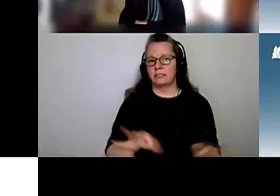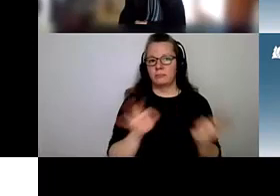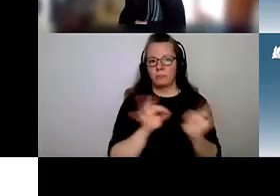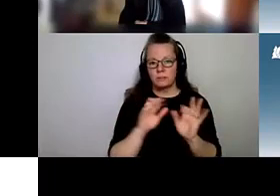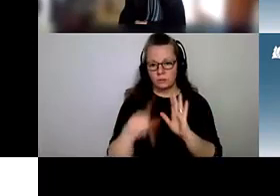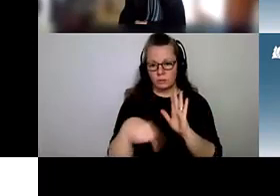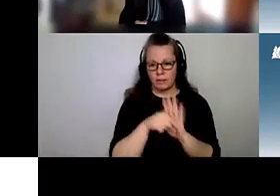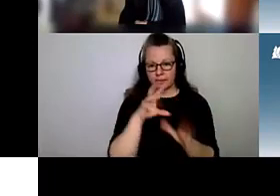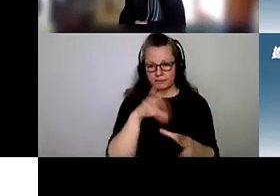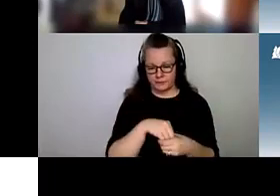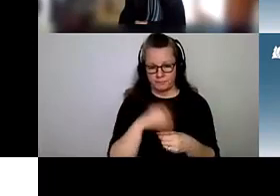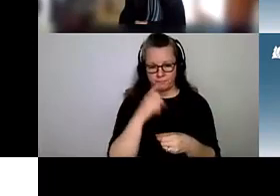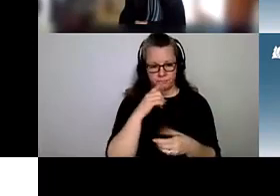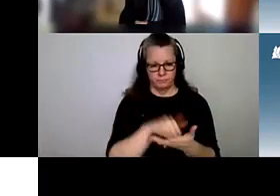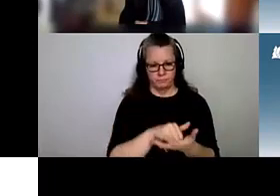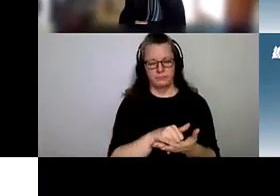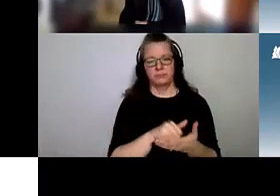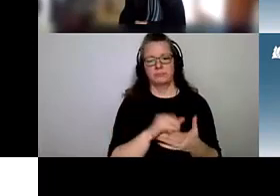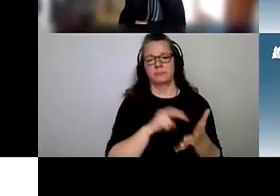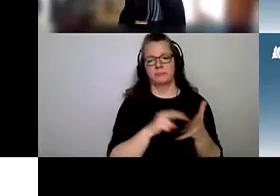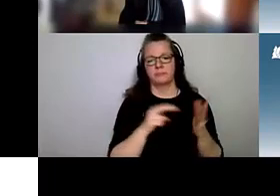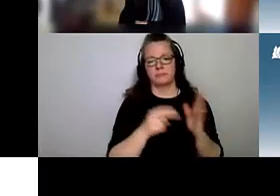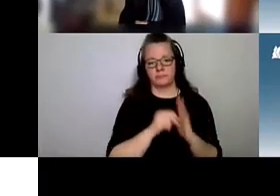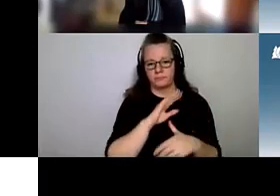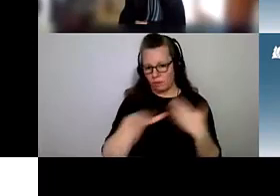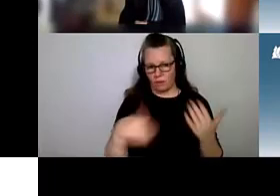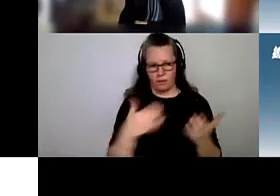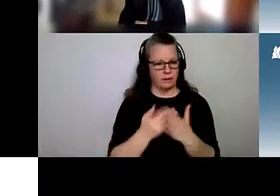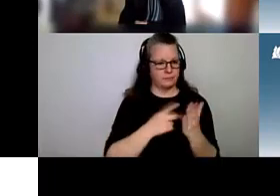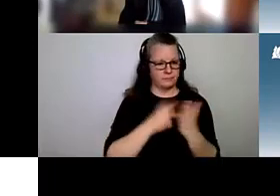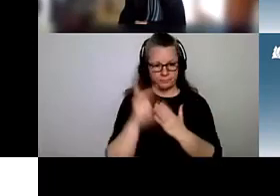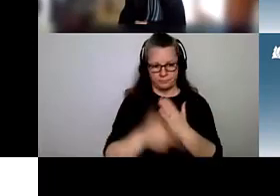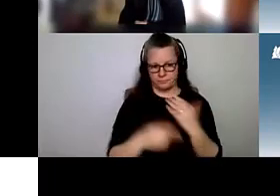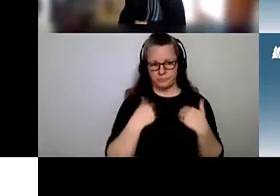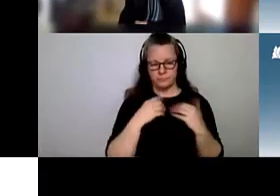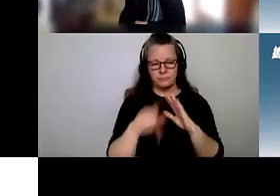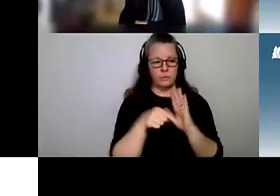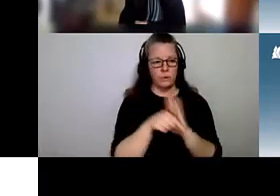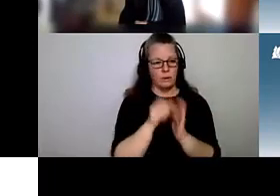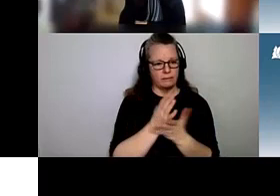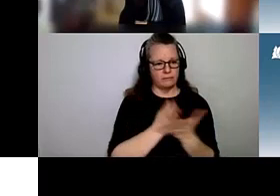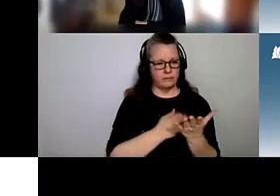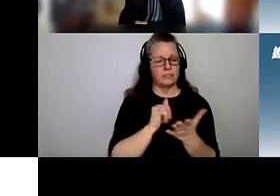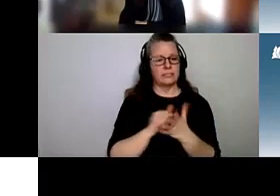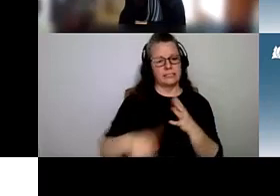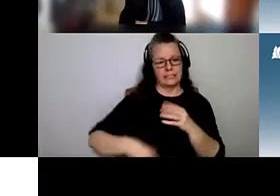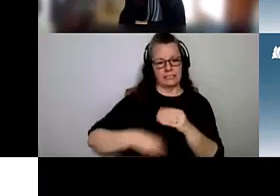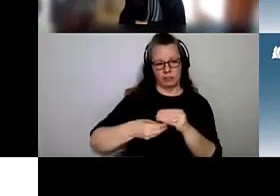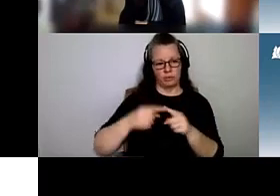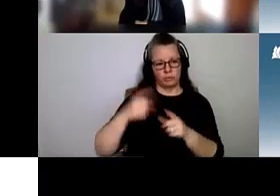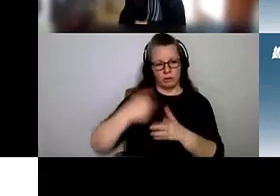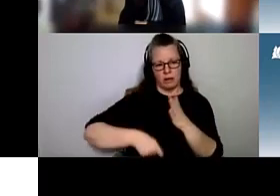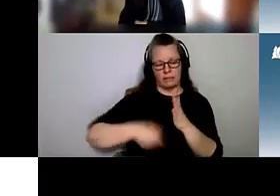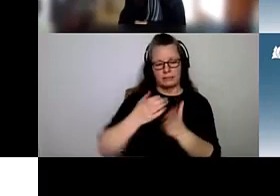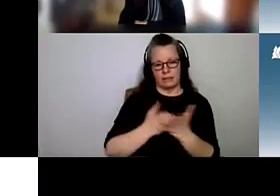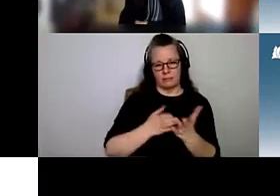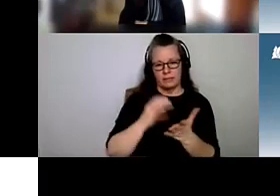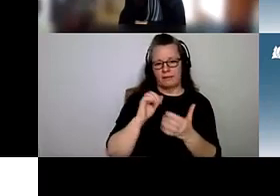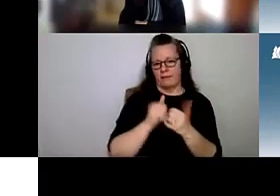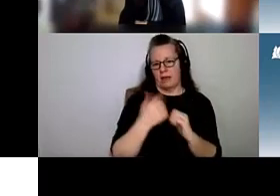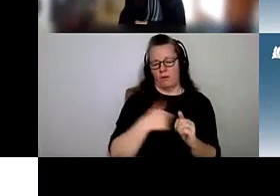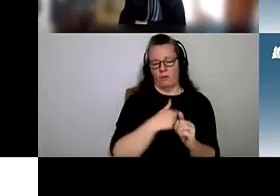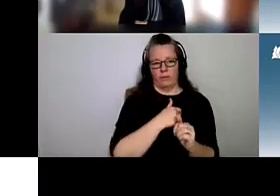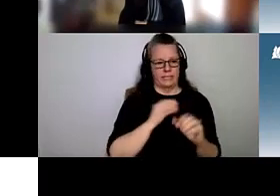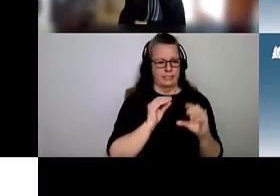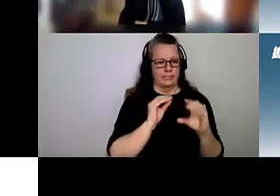this, and the fact that all of these programs will have a quality element in addition to a cost element in terms of how we incentivize payment.